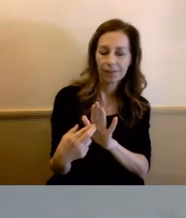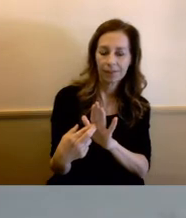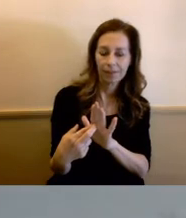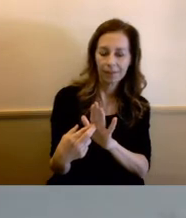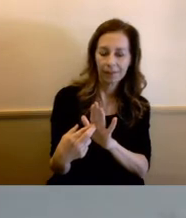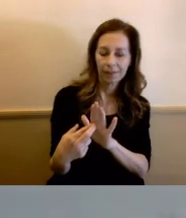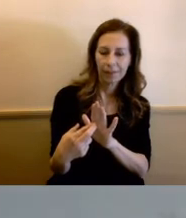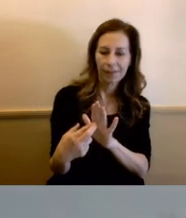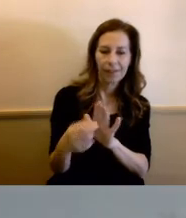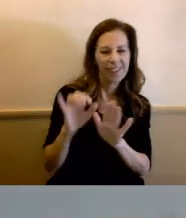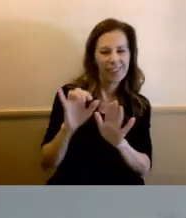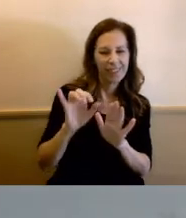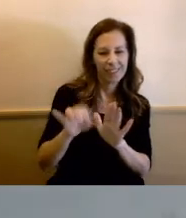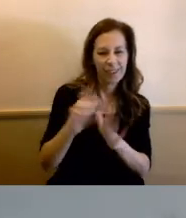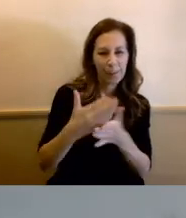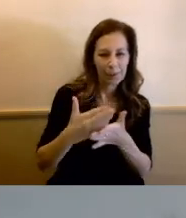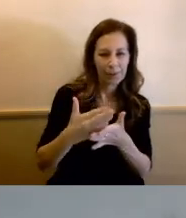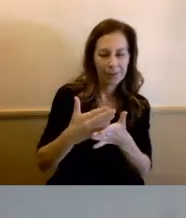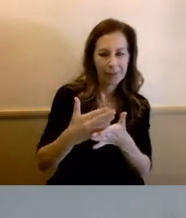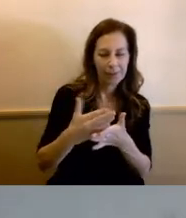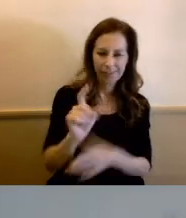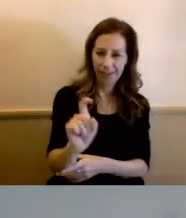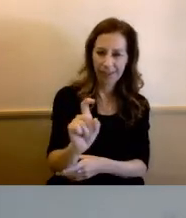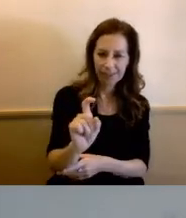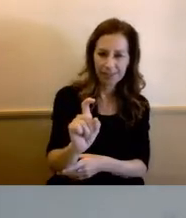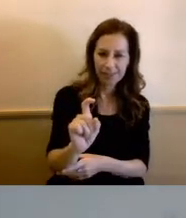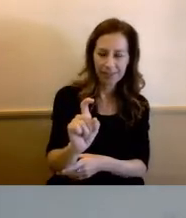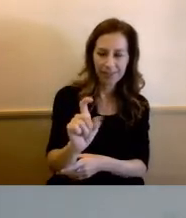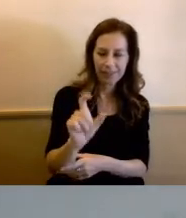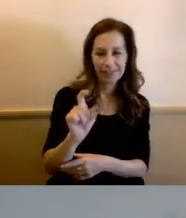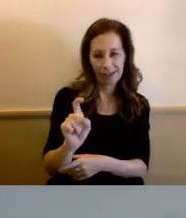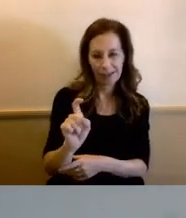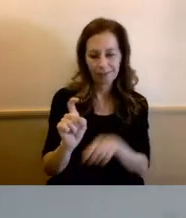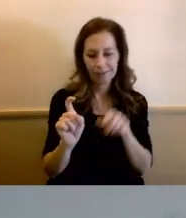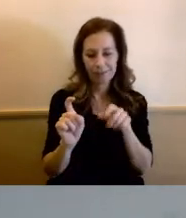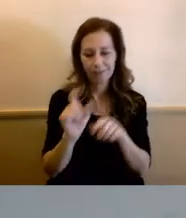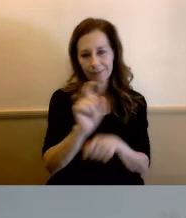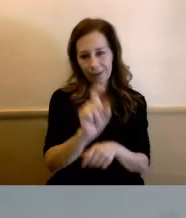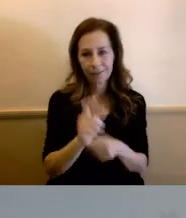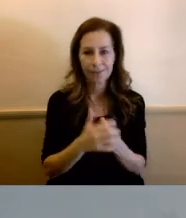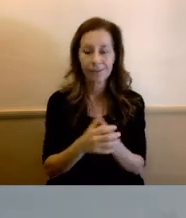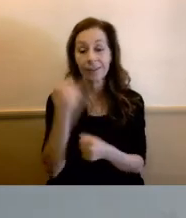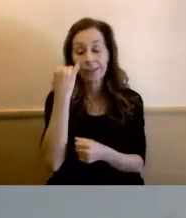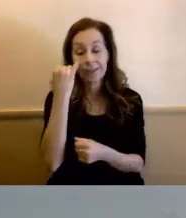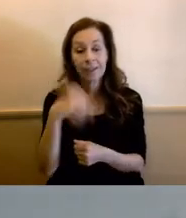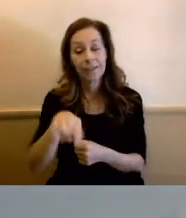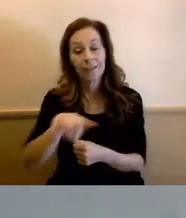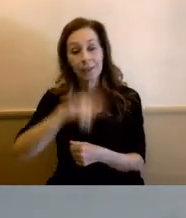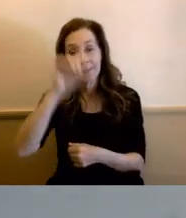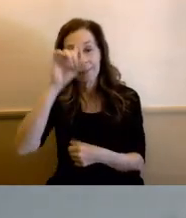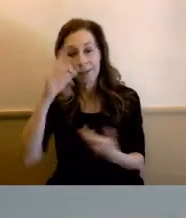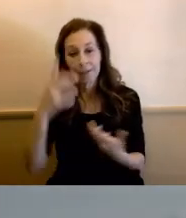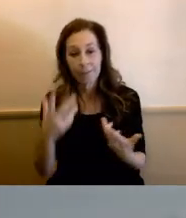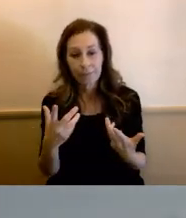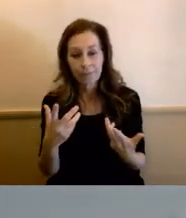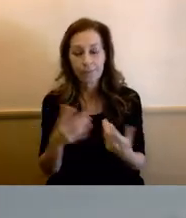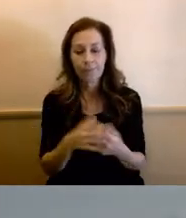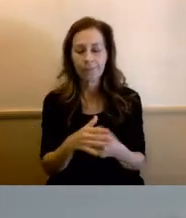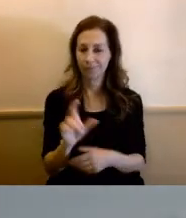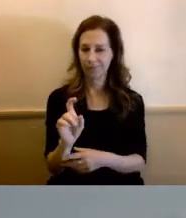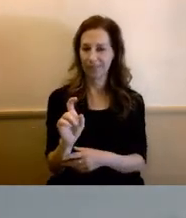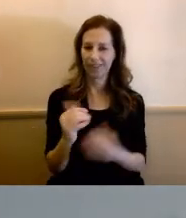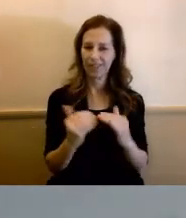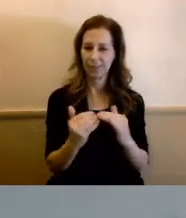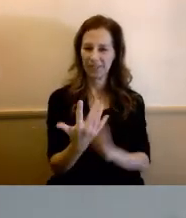this part, x and x. And if you think about it, x is 5, so what's 5